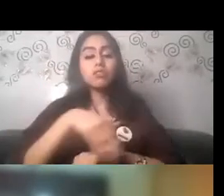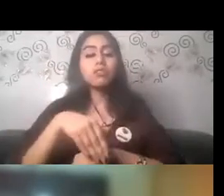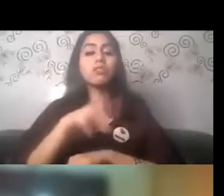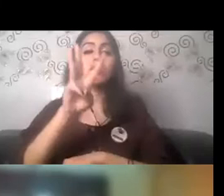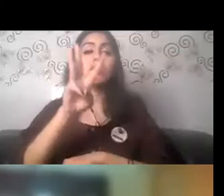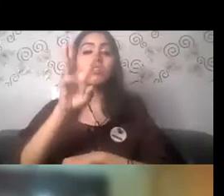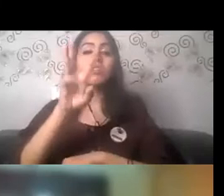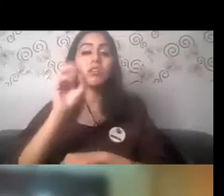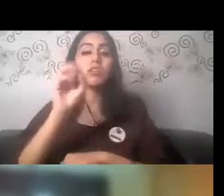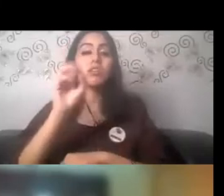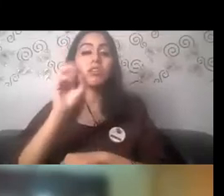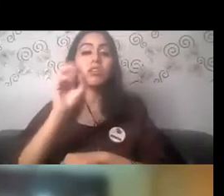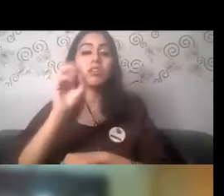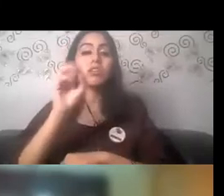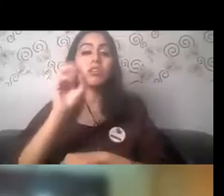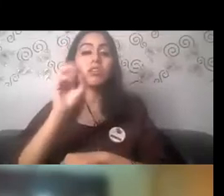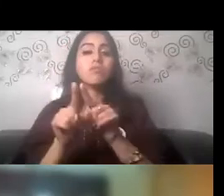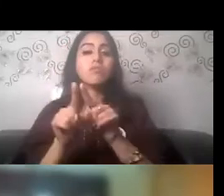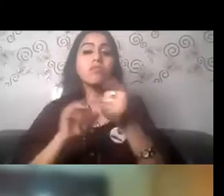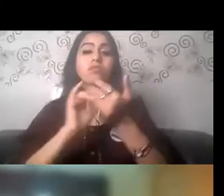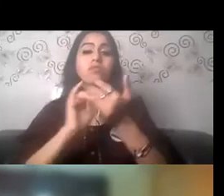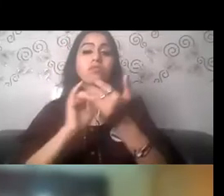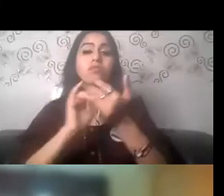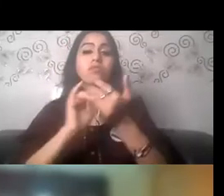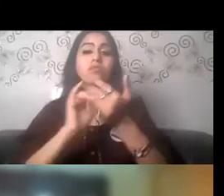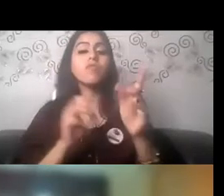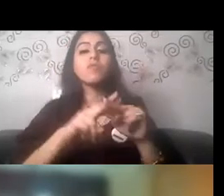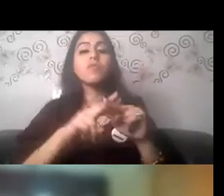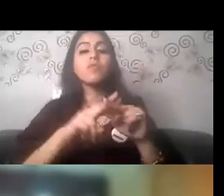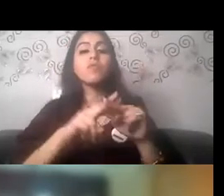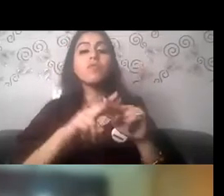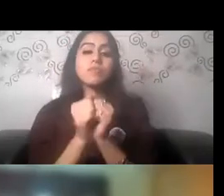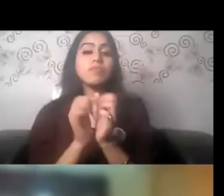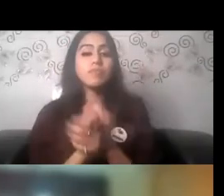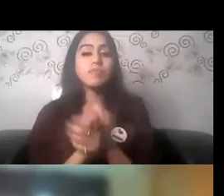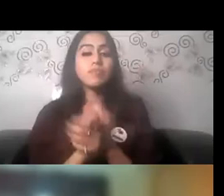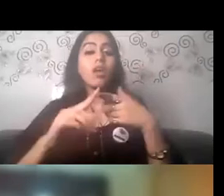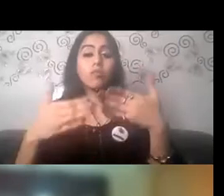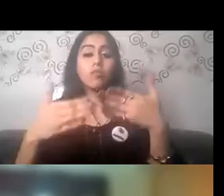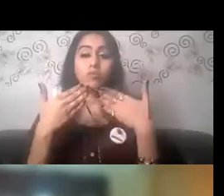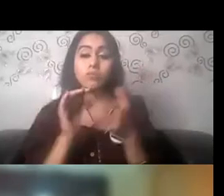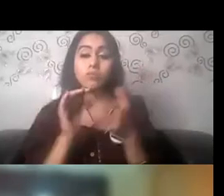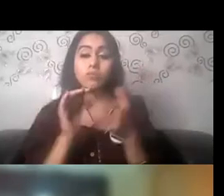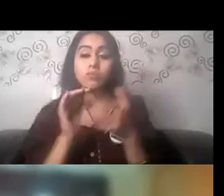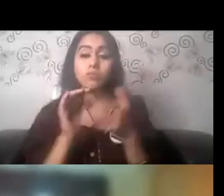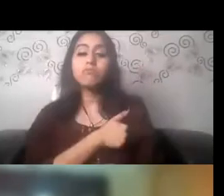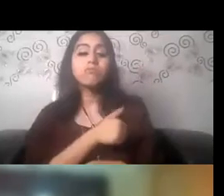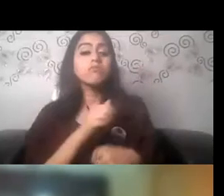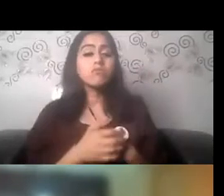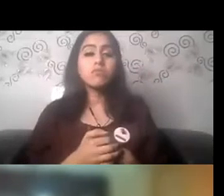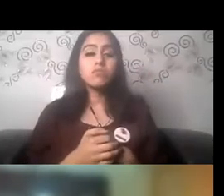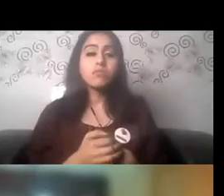experience in ship management. With his education and his attitude,